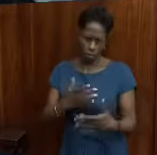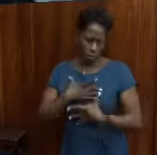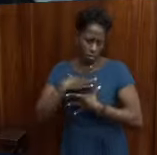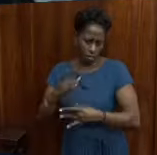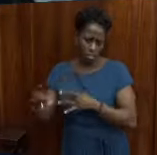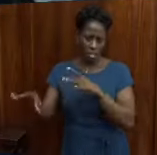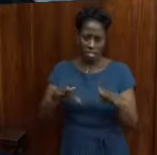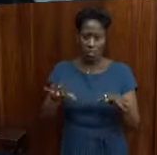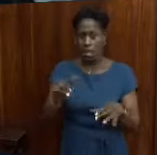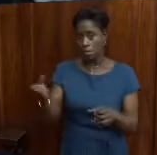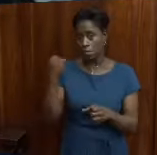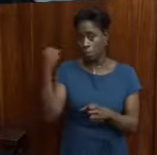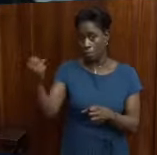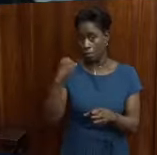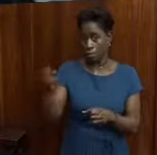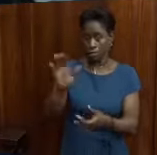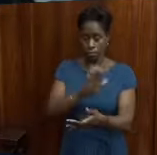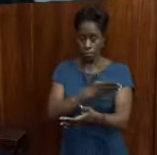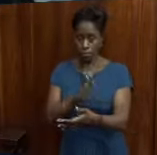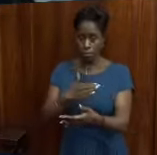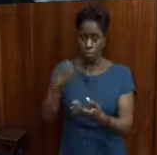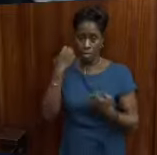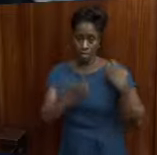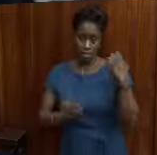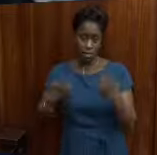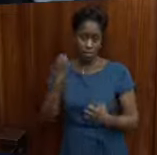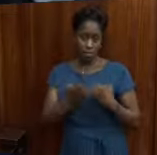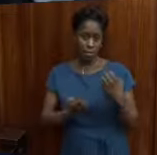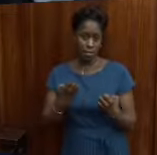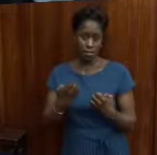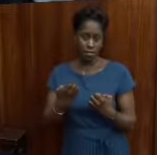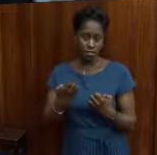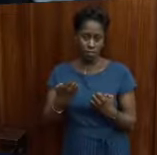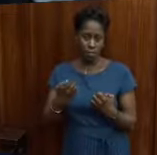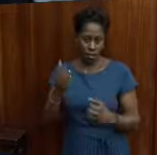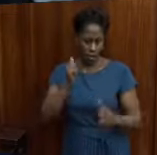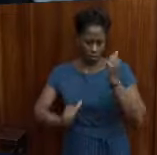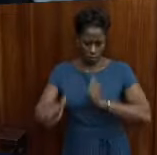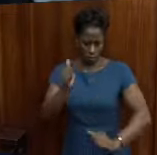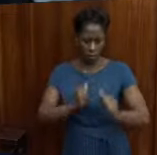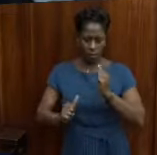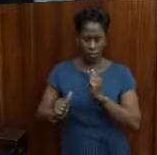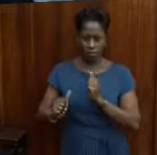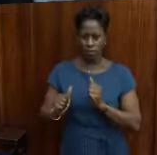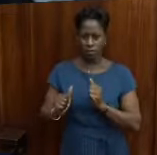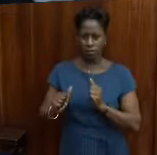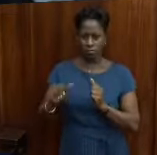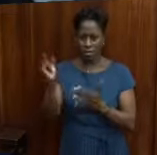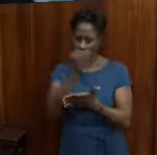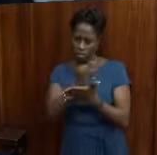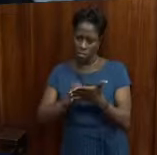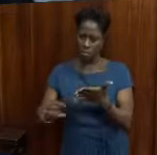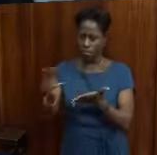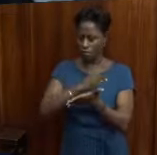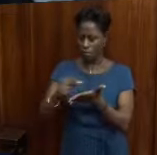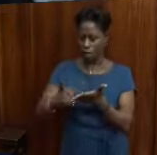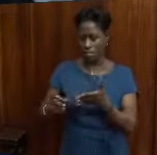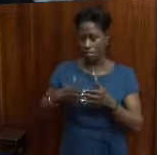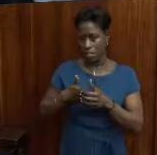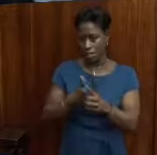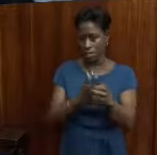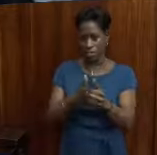activities such as sports, music, entertainment, the literary and performing arts, modeling, designing, writing and